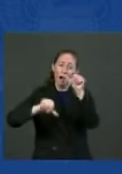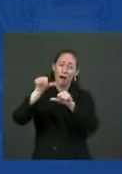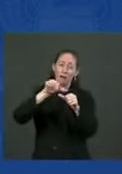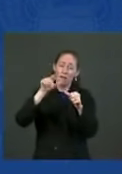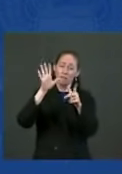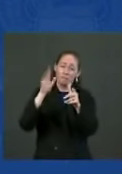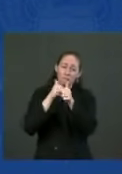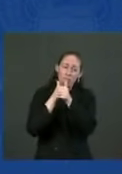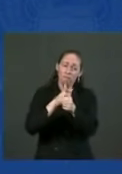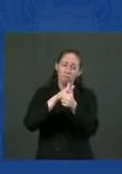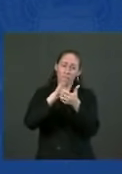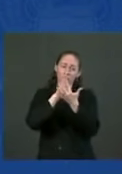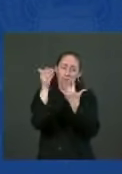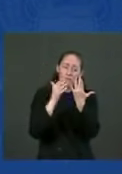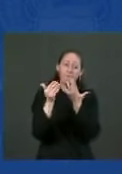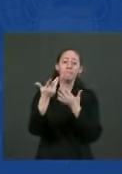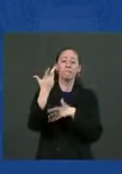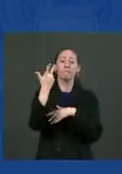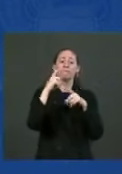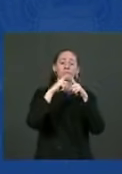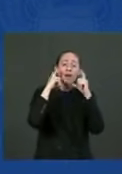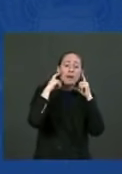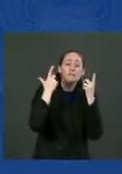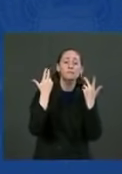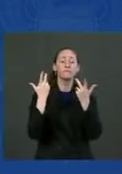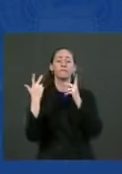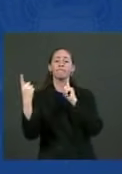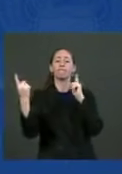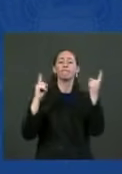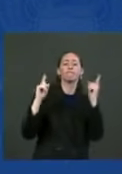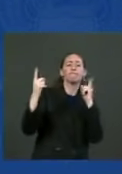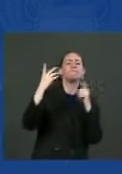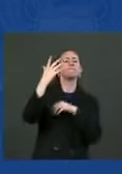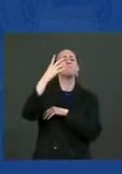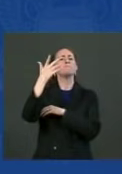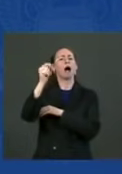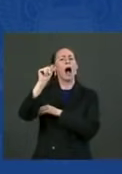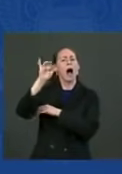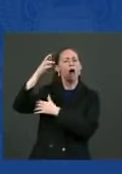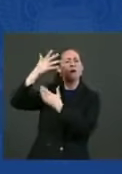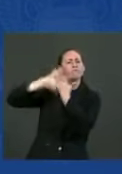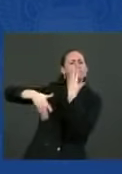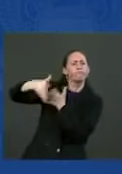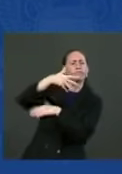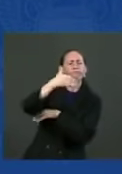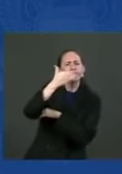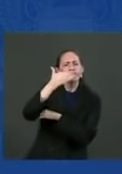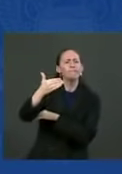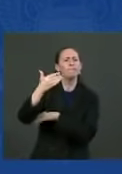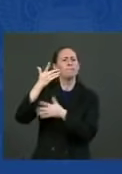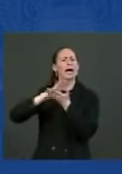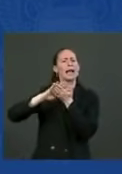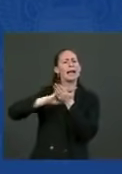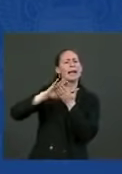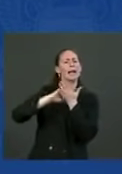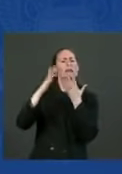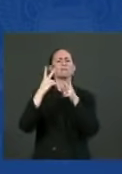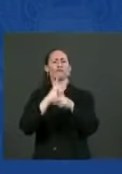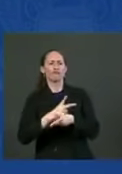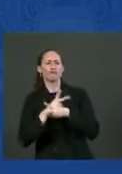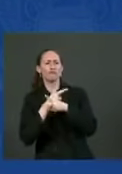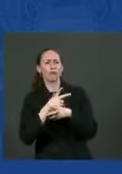masking, adequate ventilation systems, which we provided the money for, social distancing, and